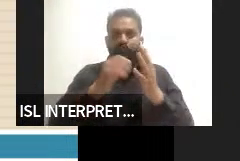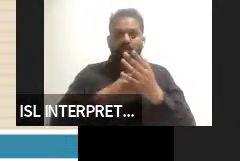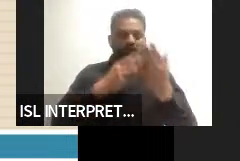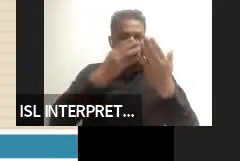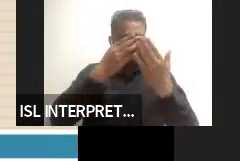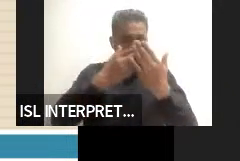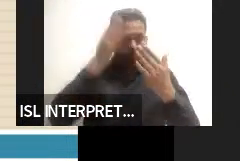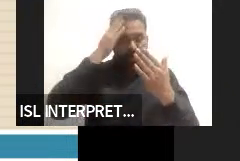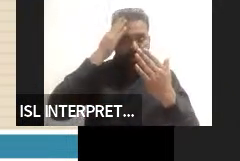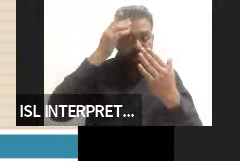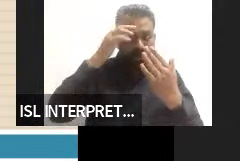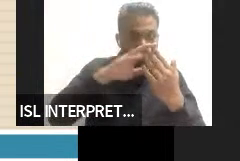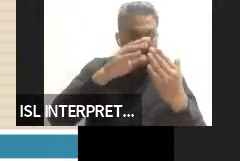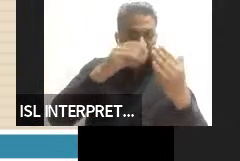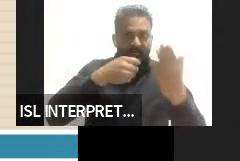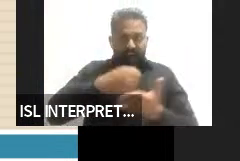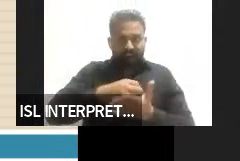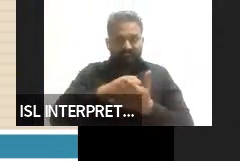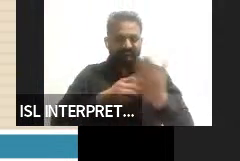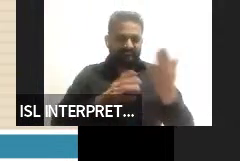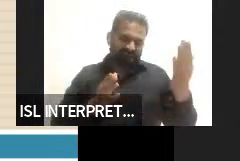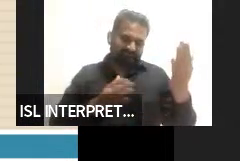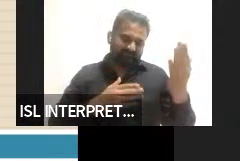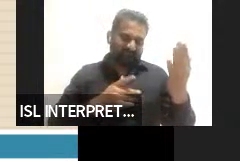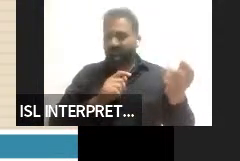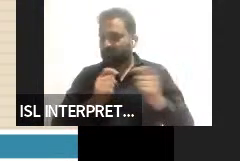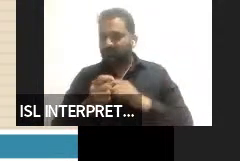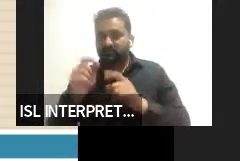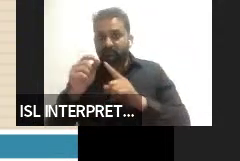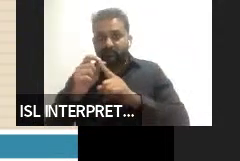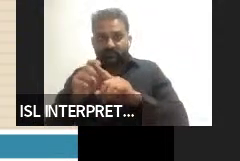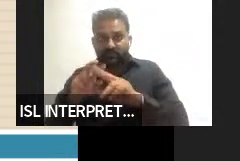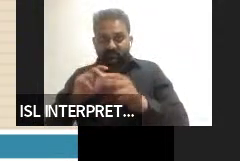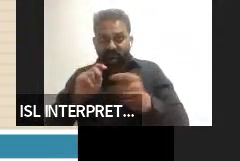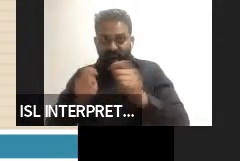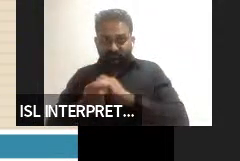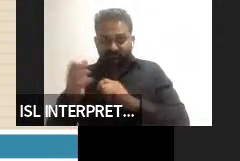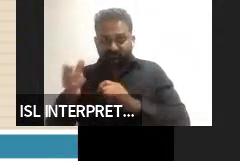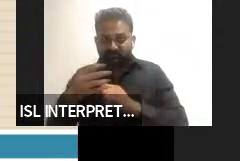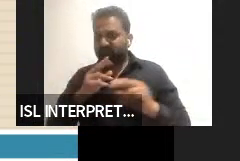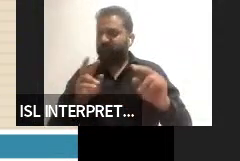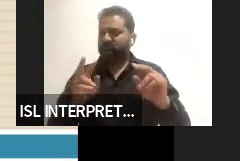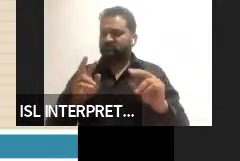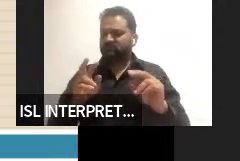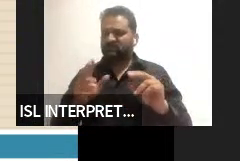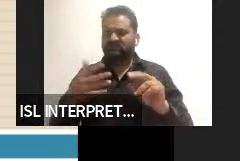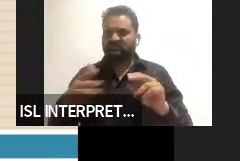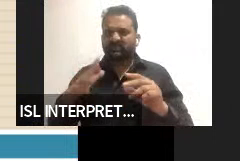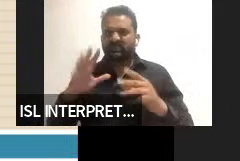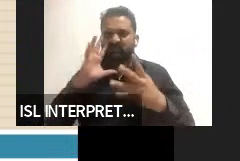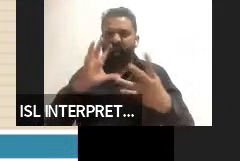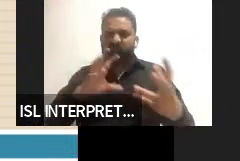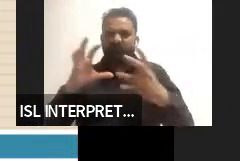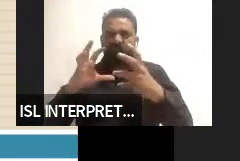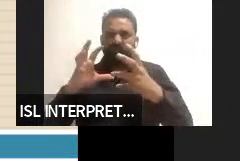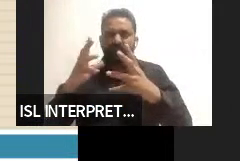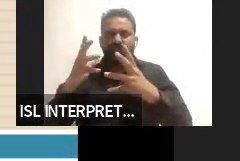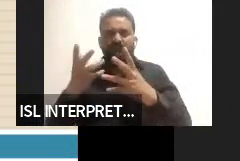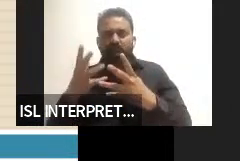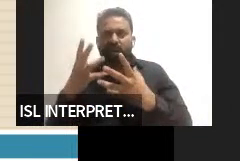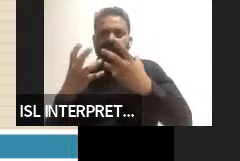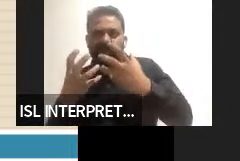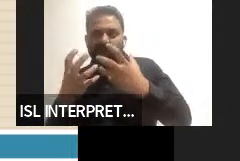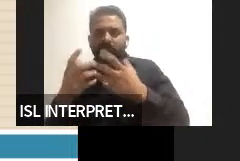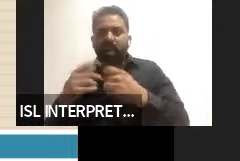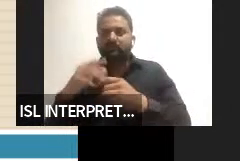header and you have a paragraph, but when you change into PDF file, there's a hanging headers are there. Margins